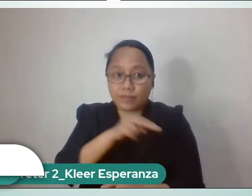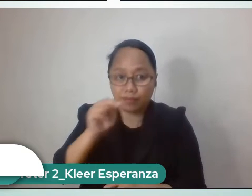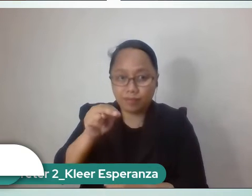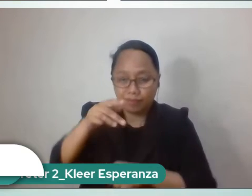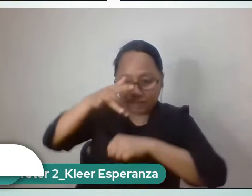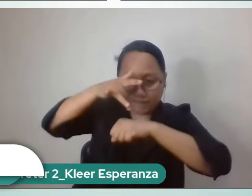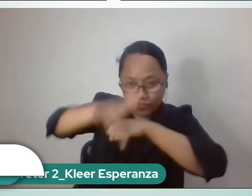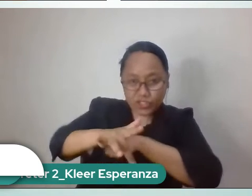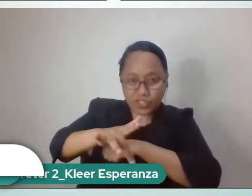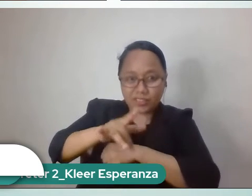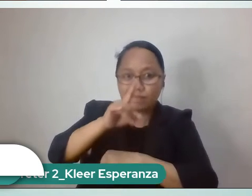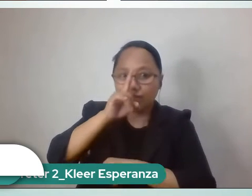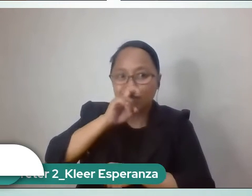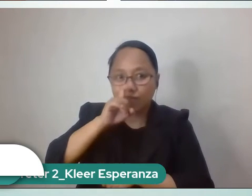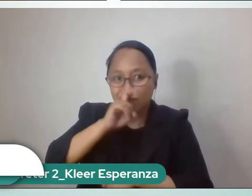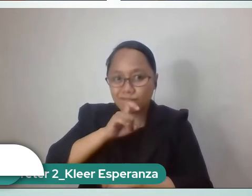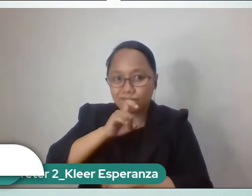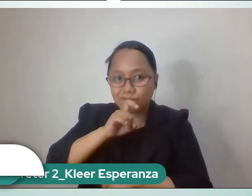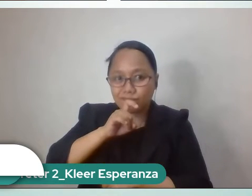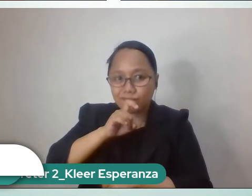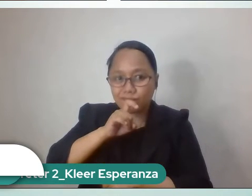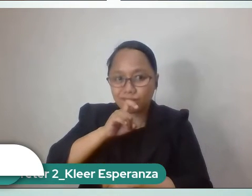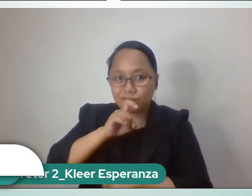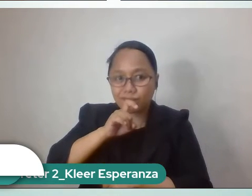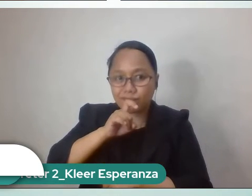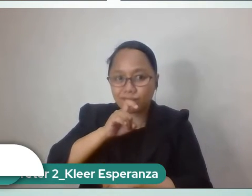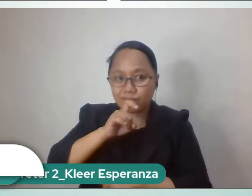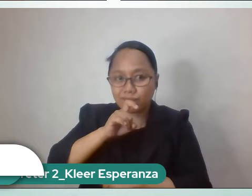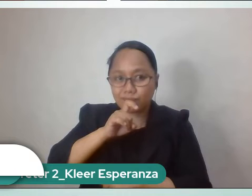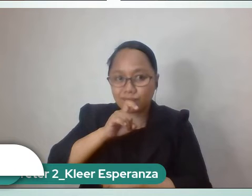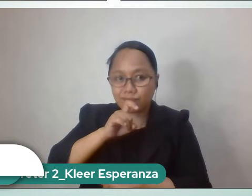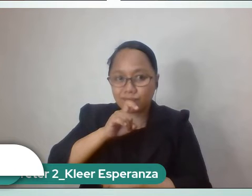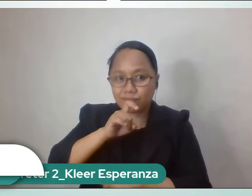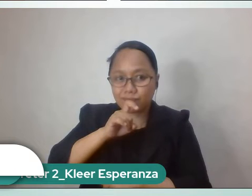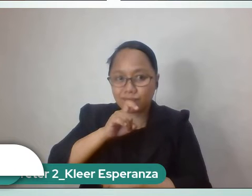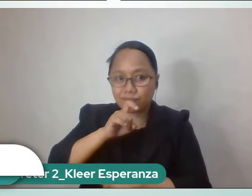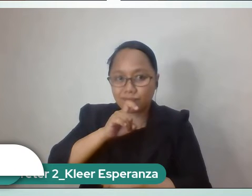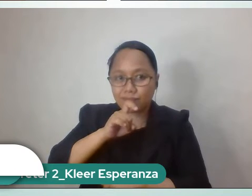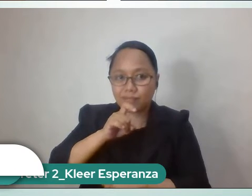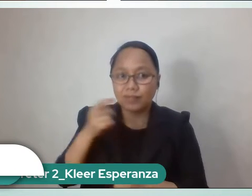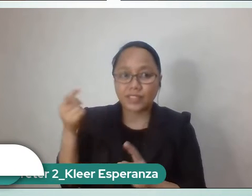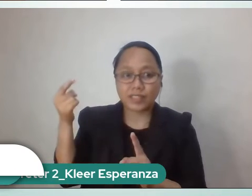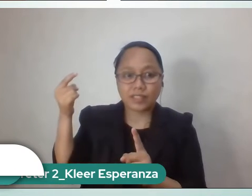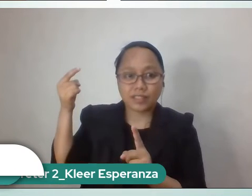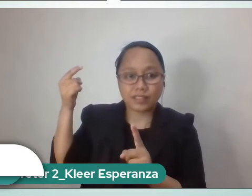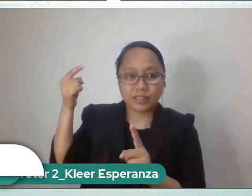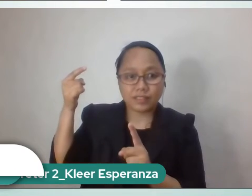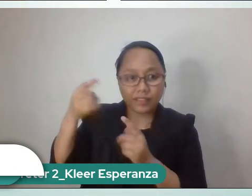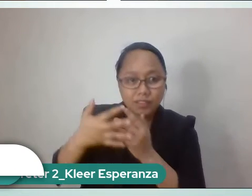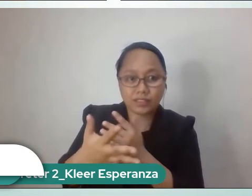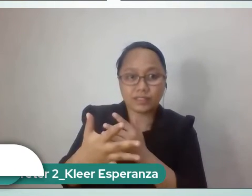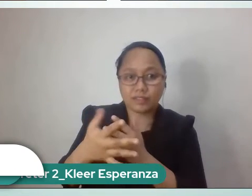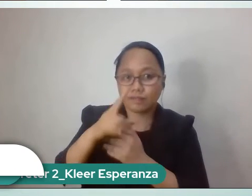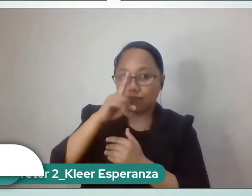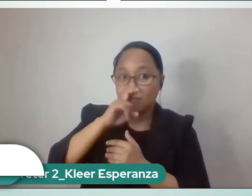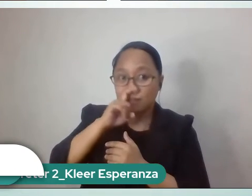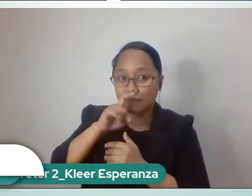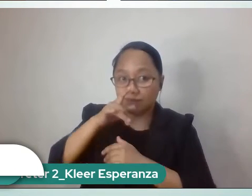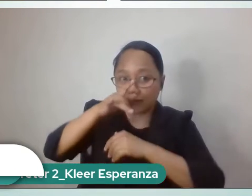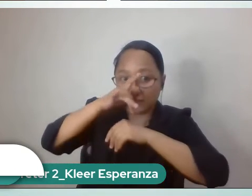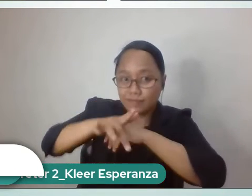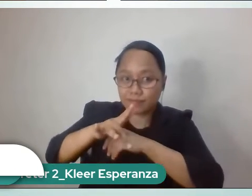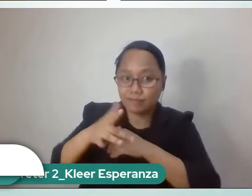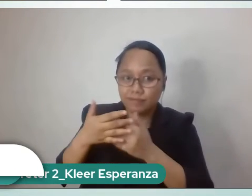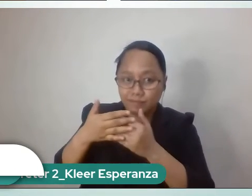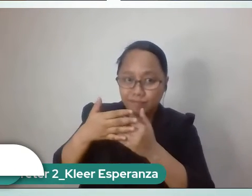age is an opportunity to get the most effectiveness of the